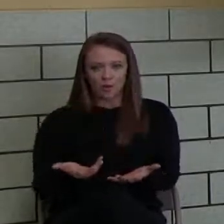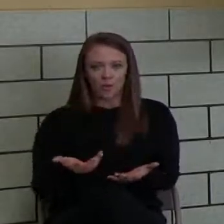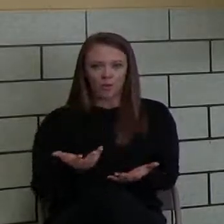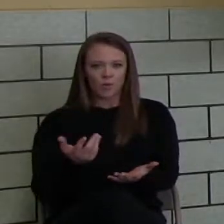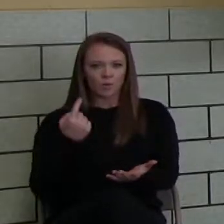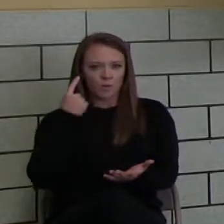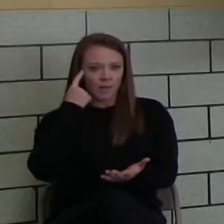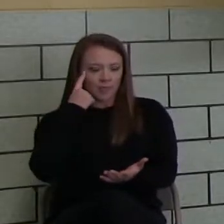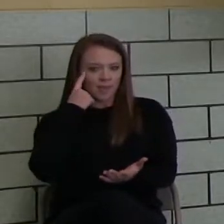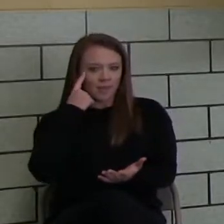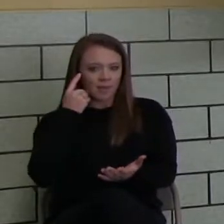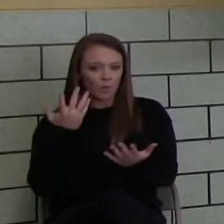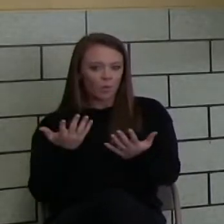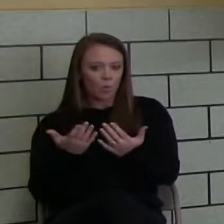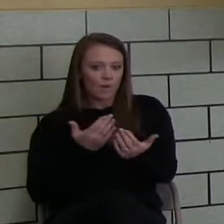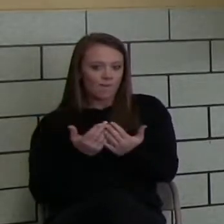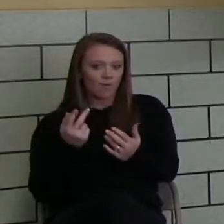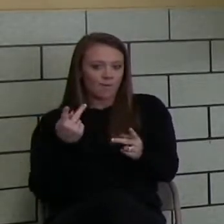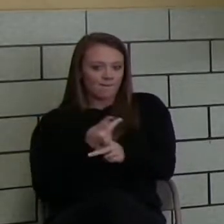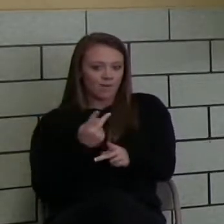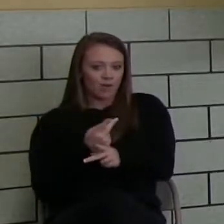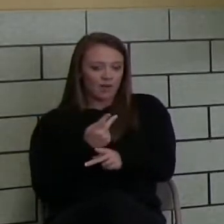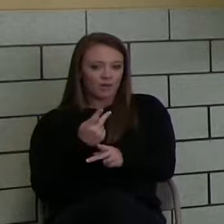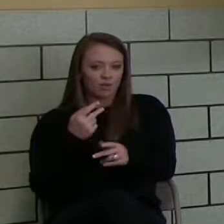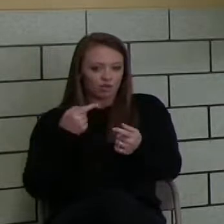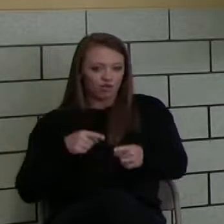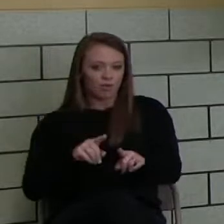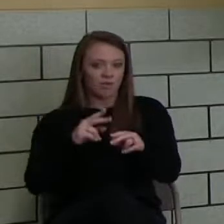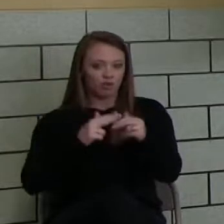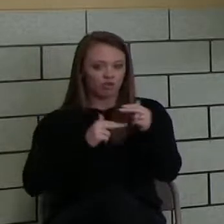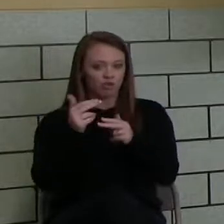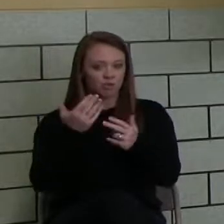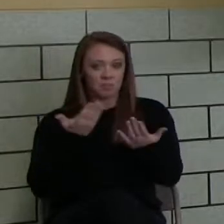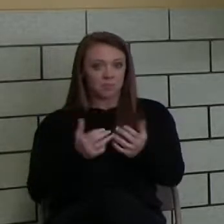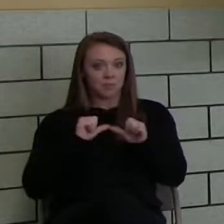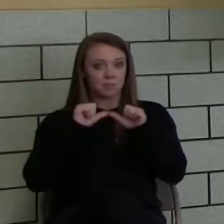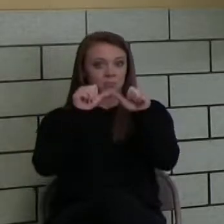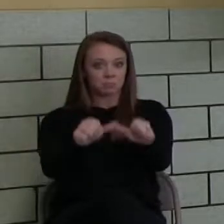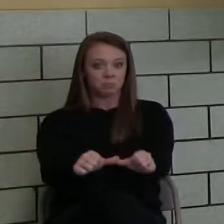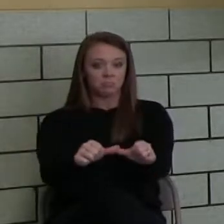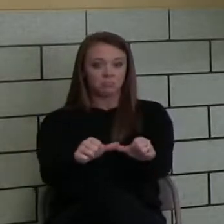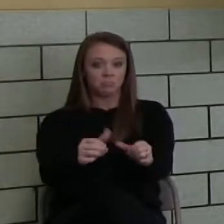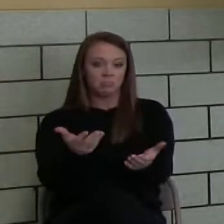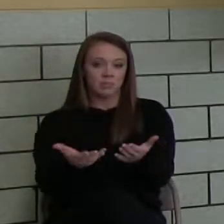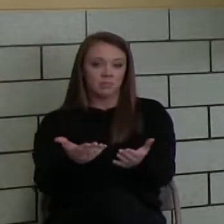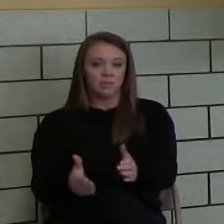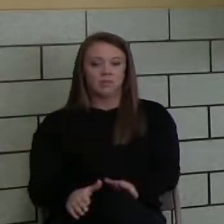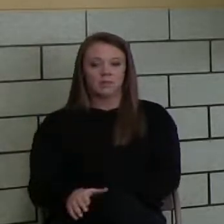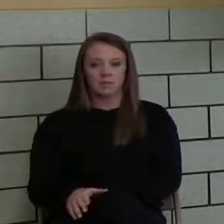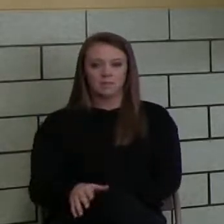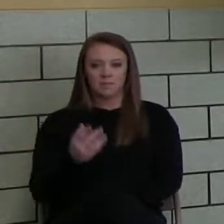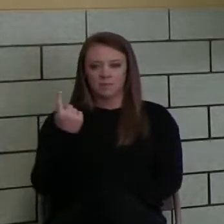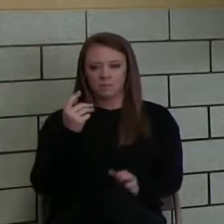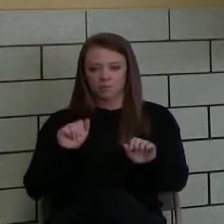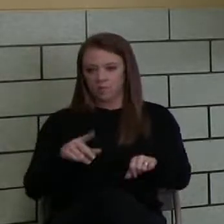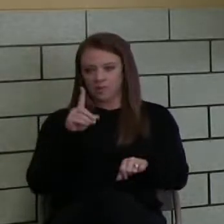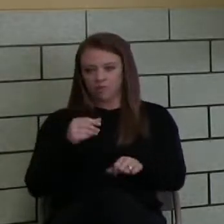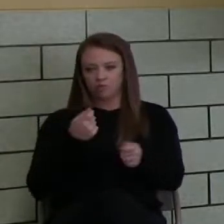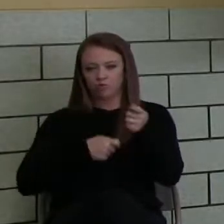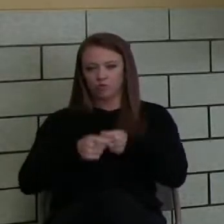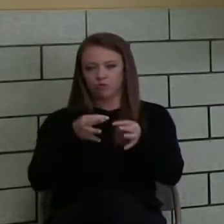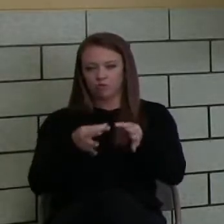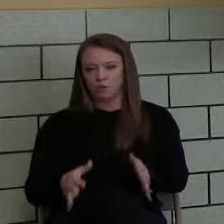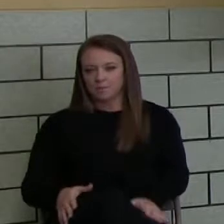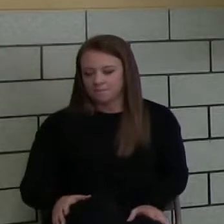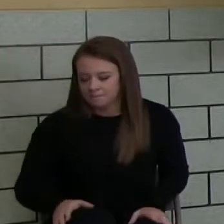think I hadn't thought about that until just now. Yeah. Yes, that's a good thought. There's gotta be something out there, because